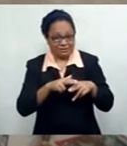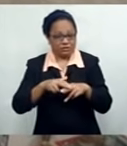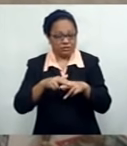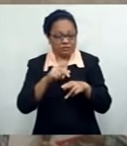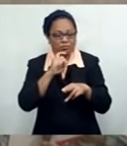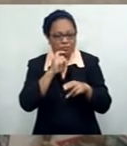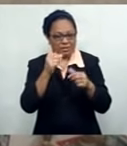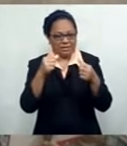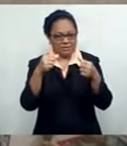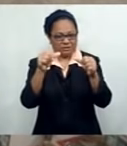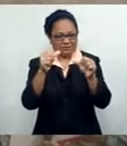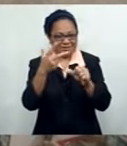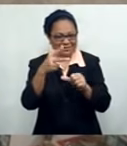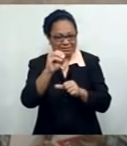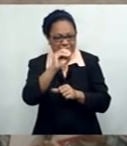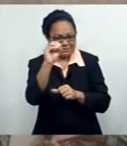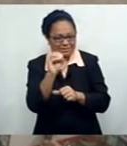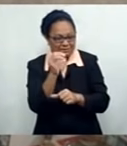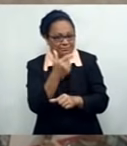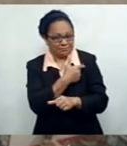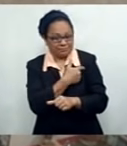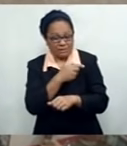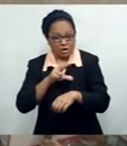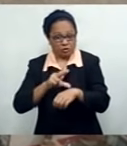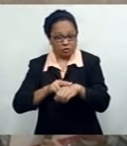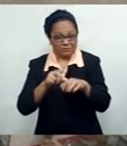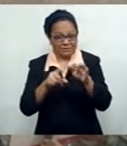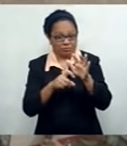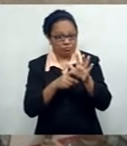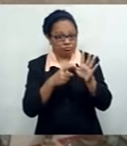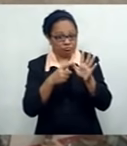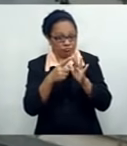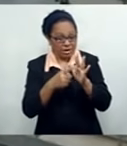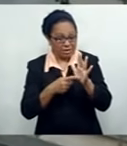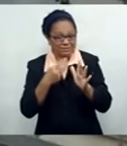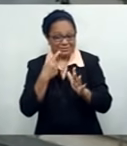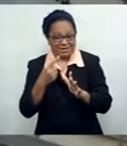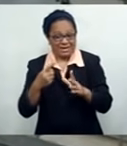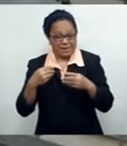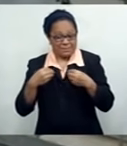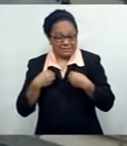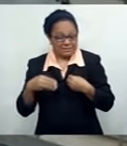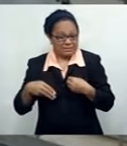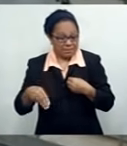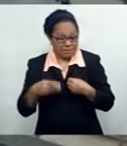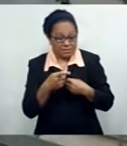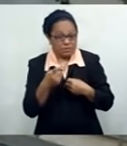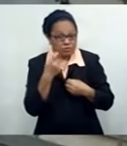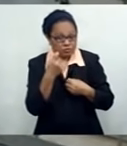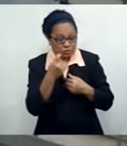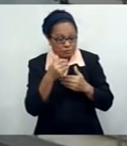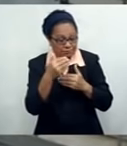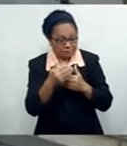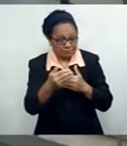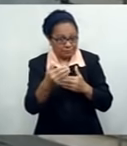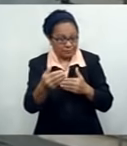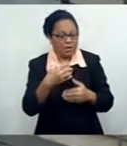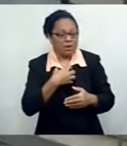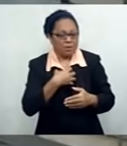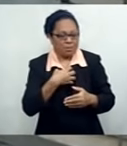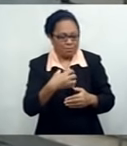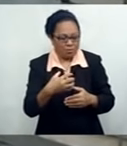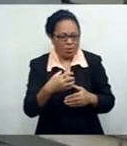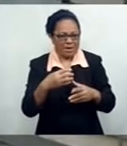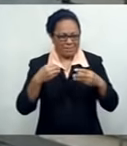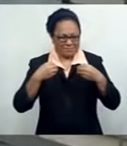full vaccination. Dr. Raju says members can remain assured that in a few weeks or months, more economic activities and opportunities will